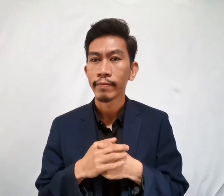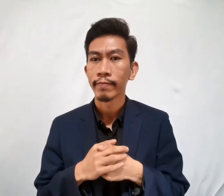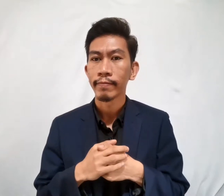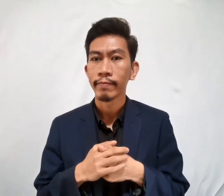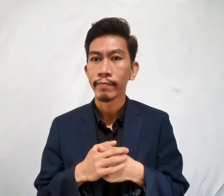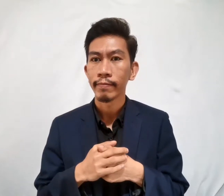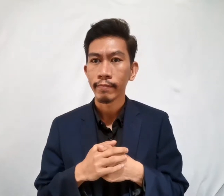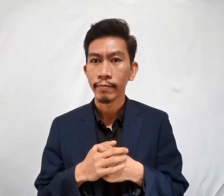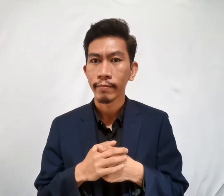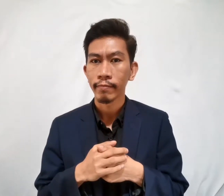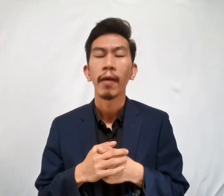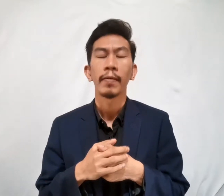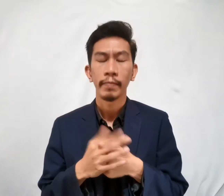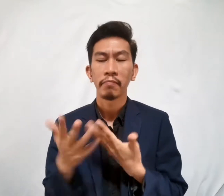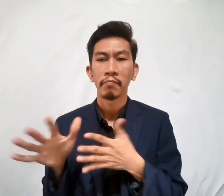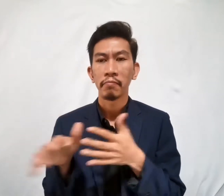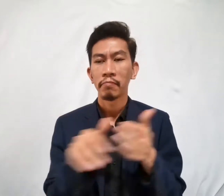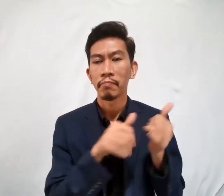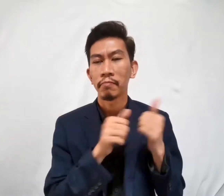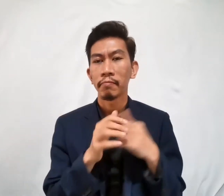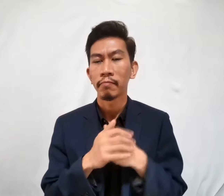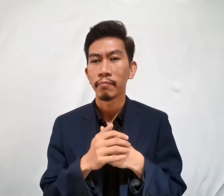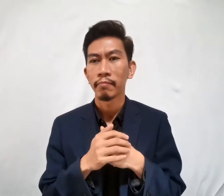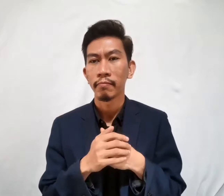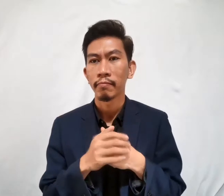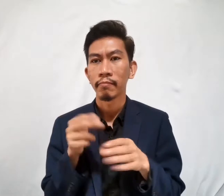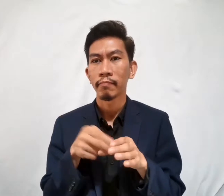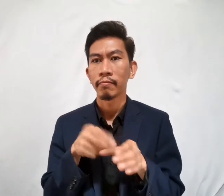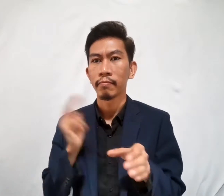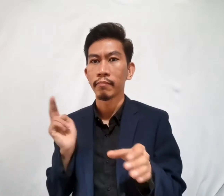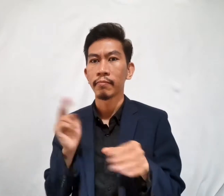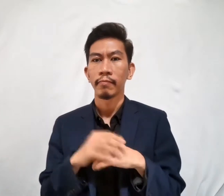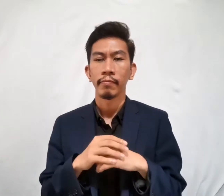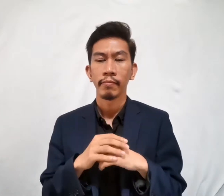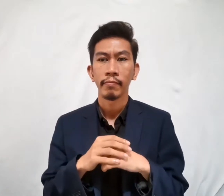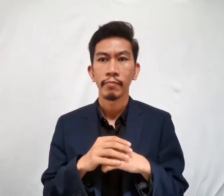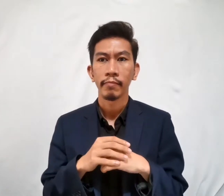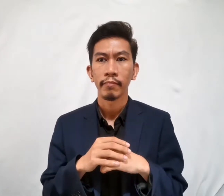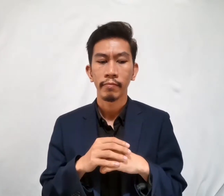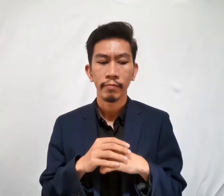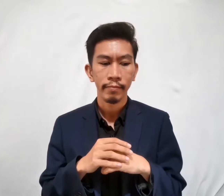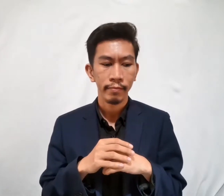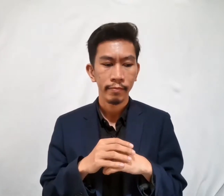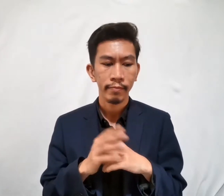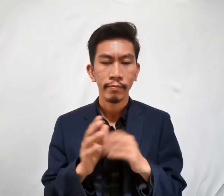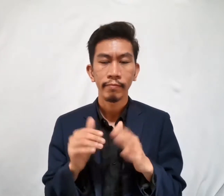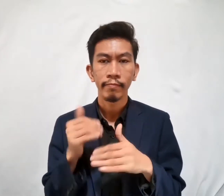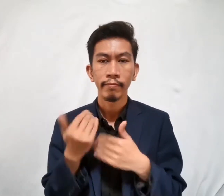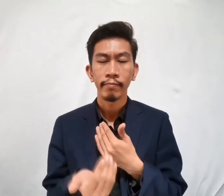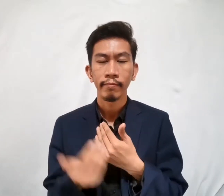Sir, he's not here anymore. Okay. Sige. Let's just go to the next question.